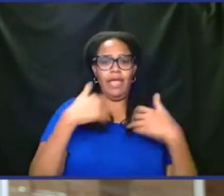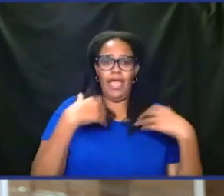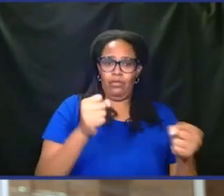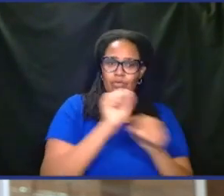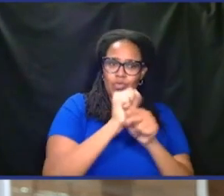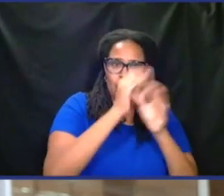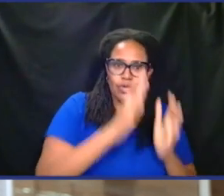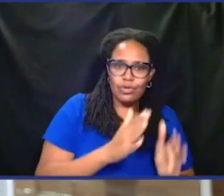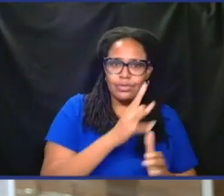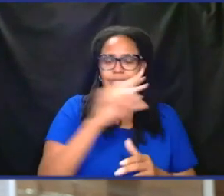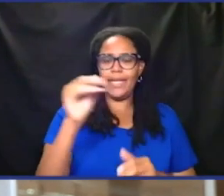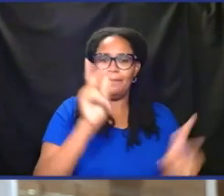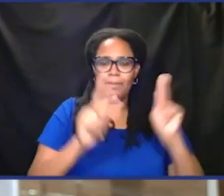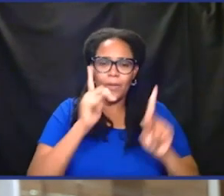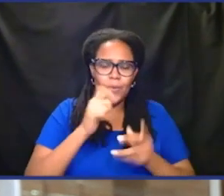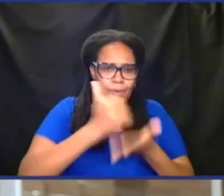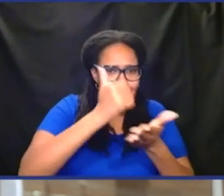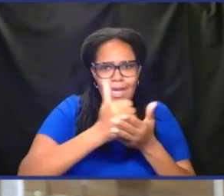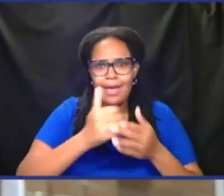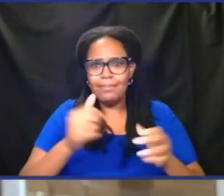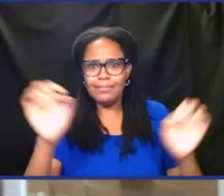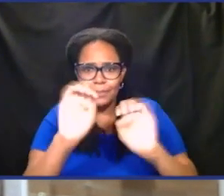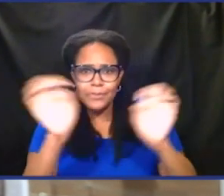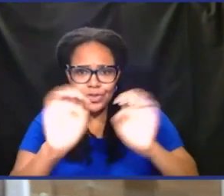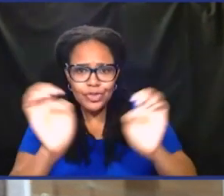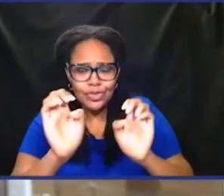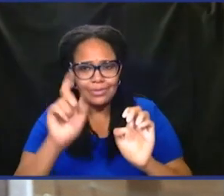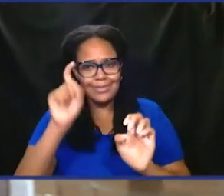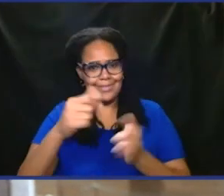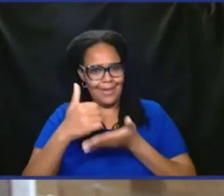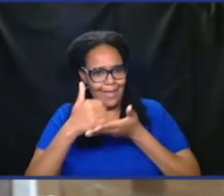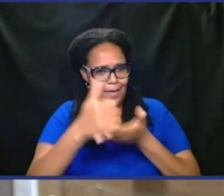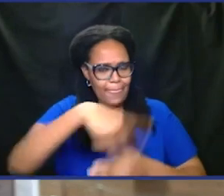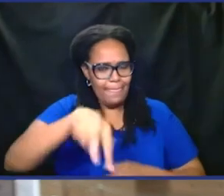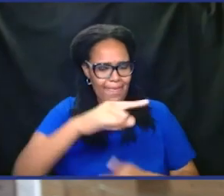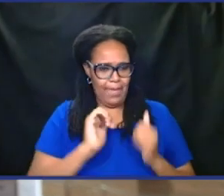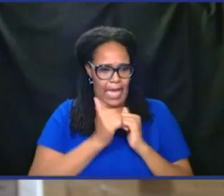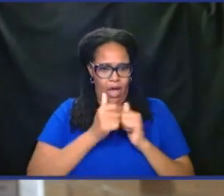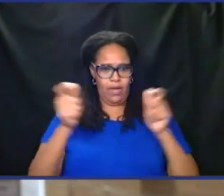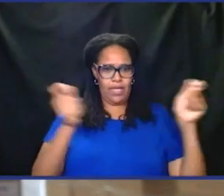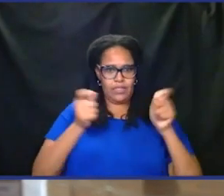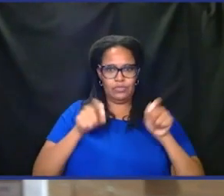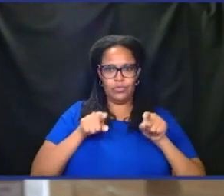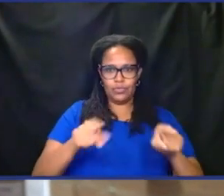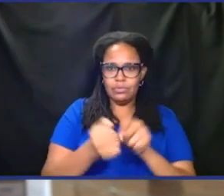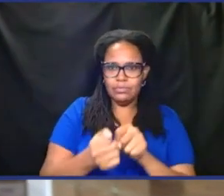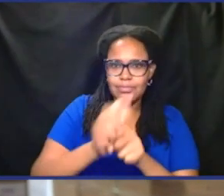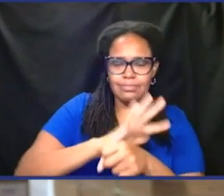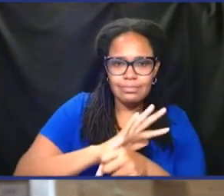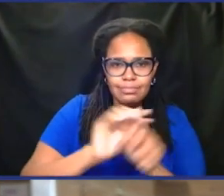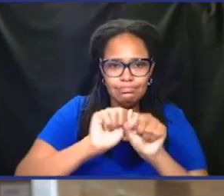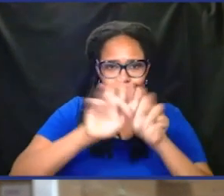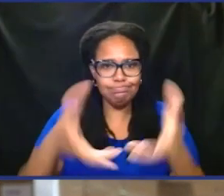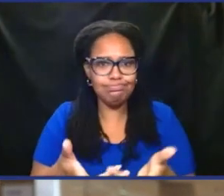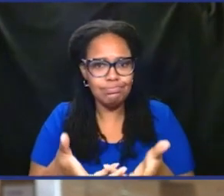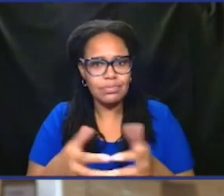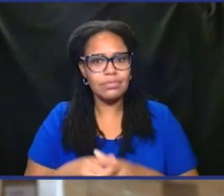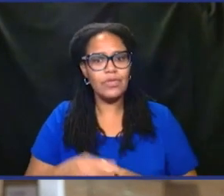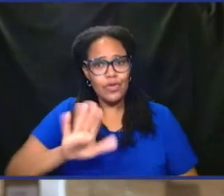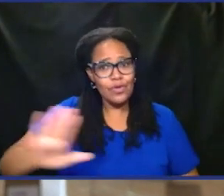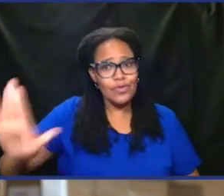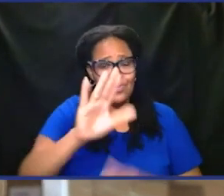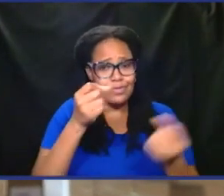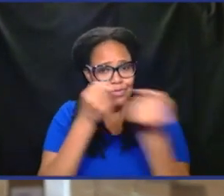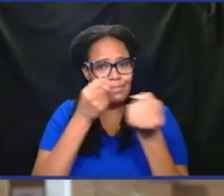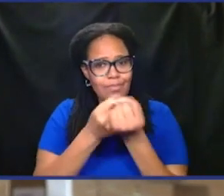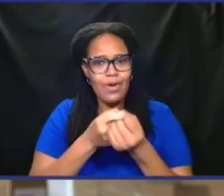loss of this pandemic. Your support makes that happen. To donate, visit americares.org or follow the instructions on